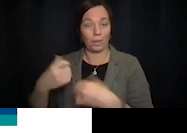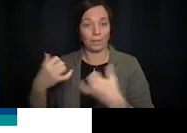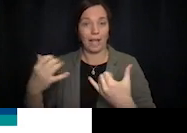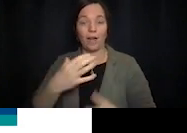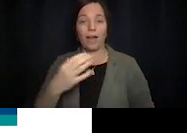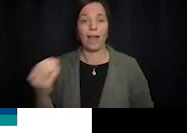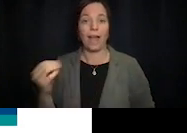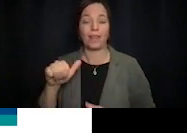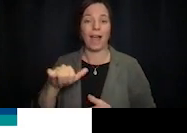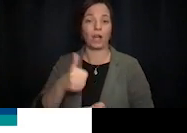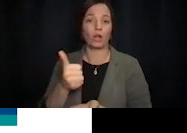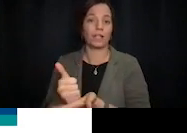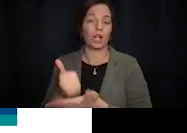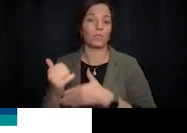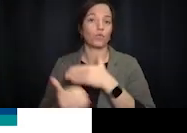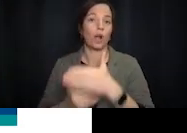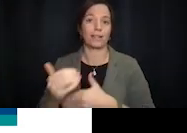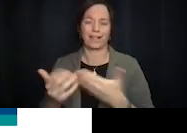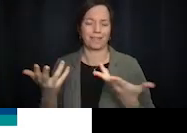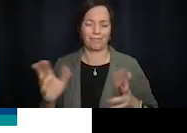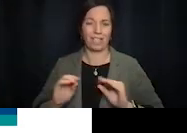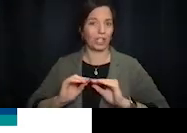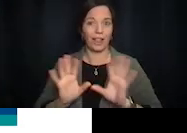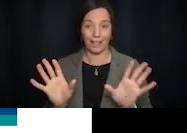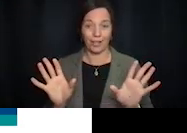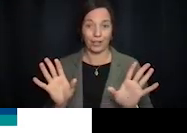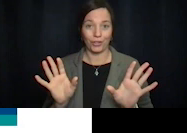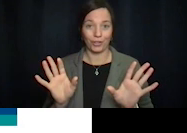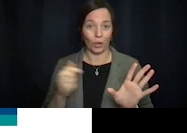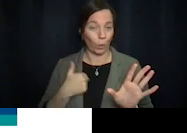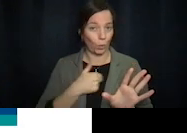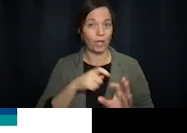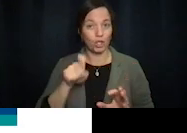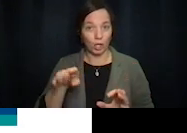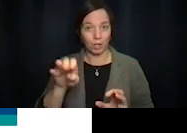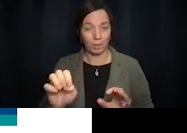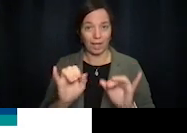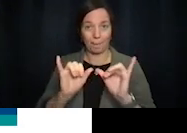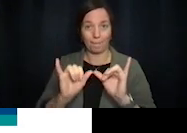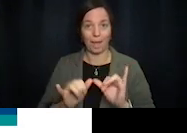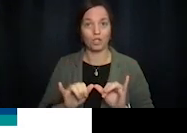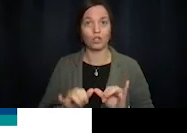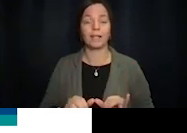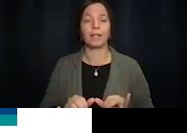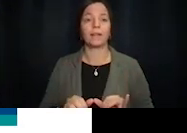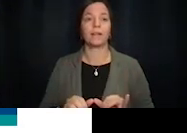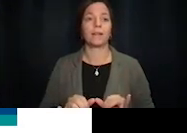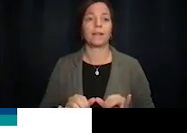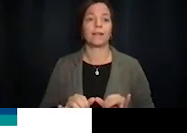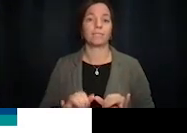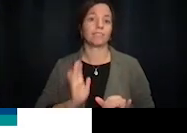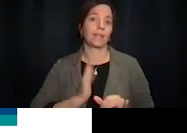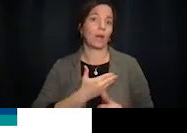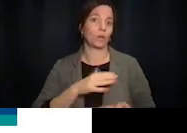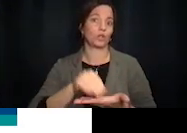And the accreditation process is clear that we should be measuring the our